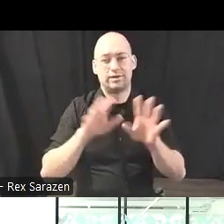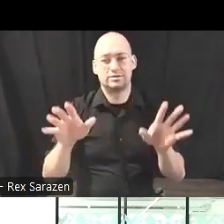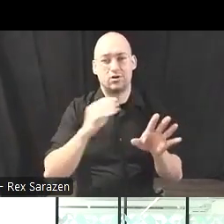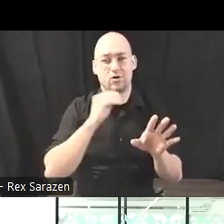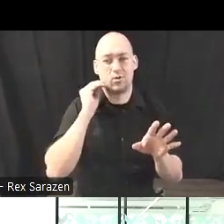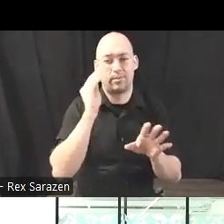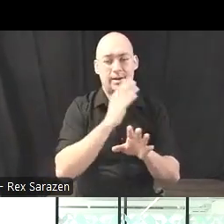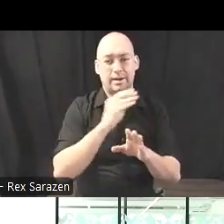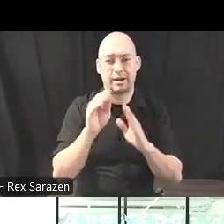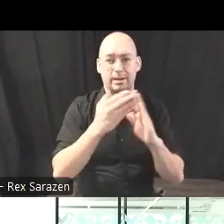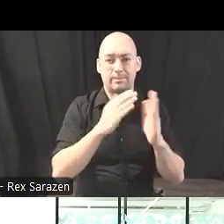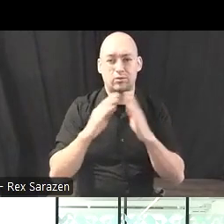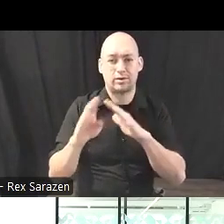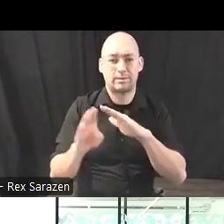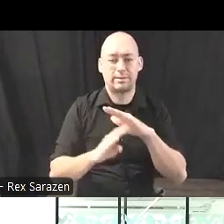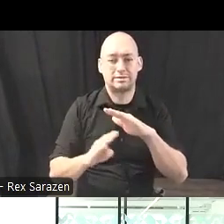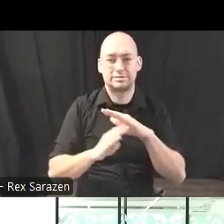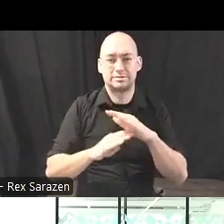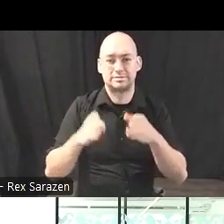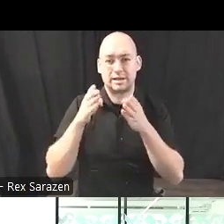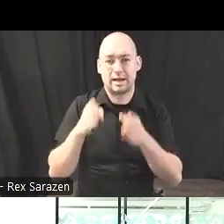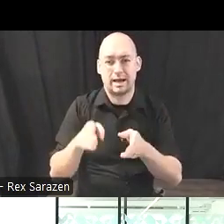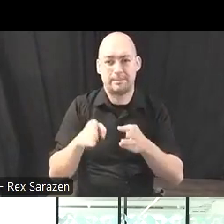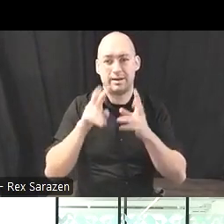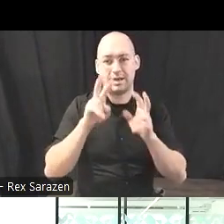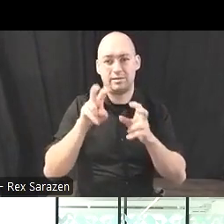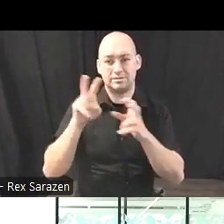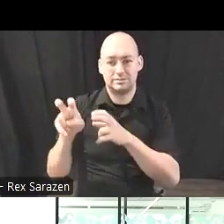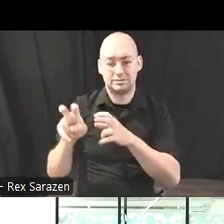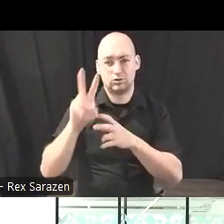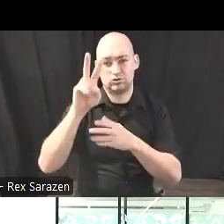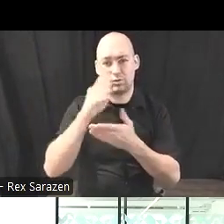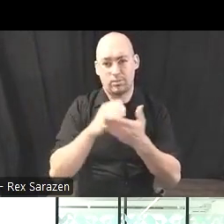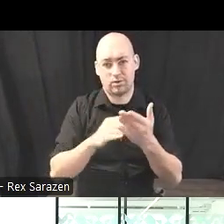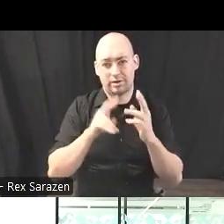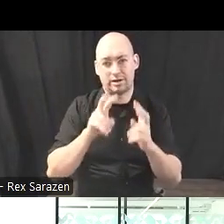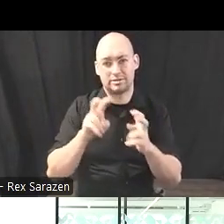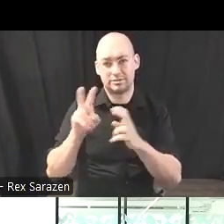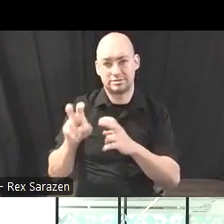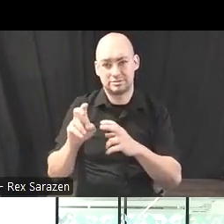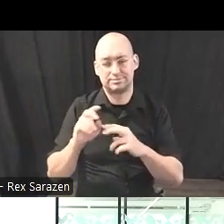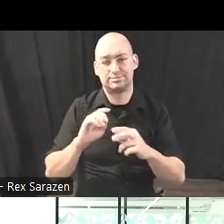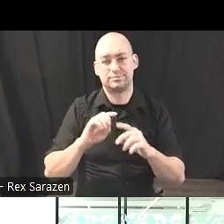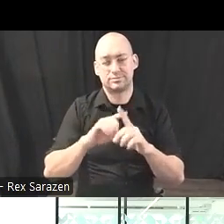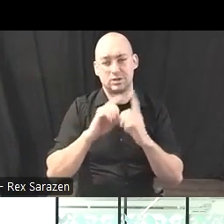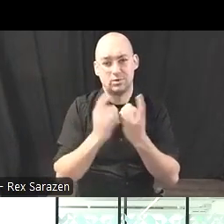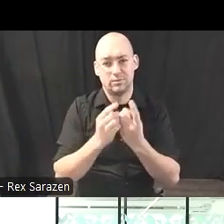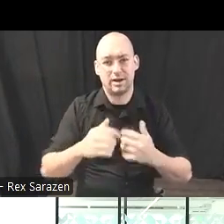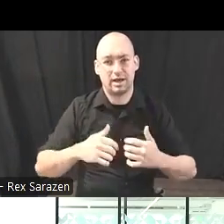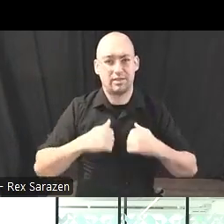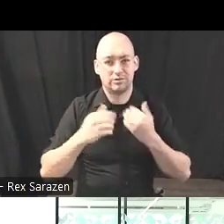Services statewide gap analysis. This is something that's a two-part analysis that Department of Healthcare Services has led on